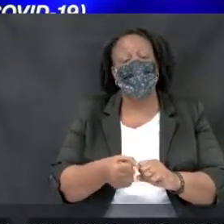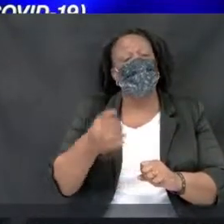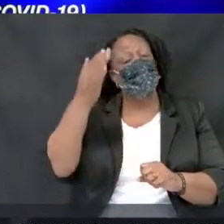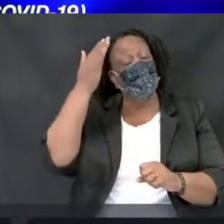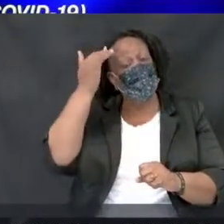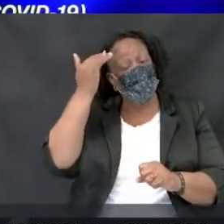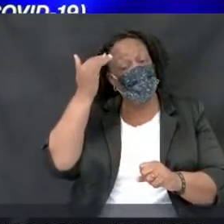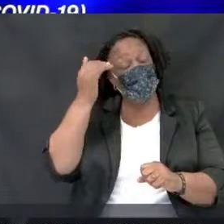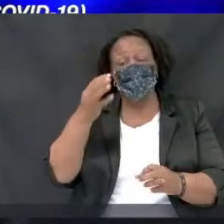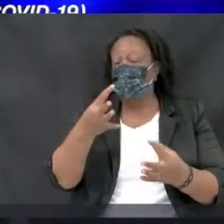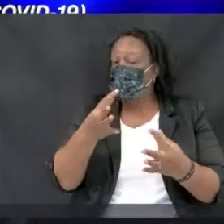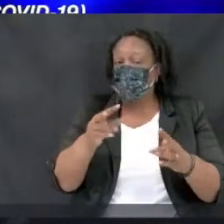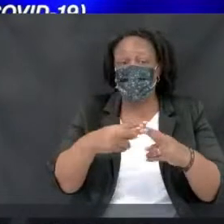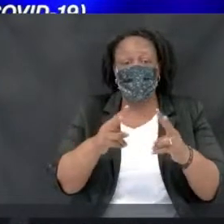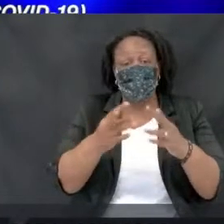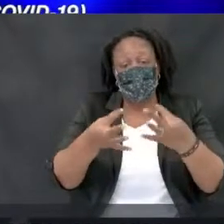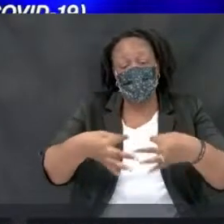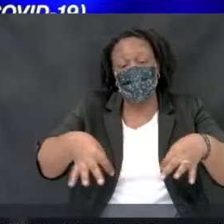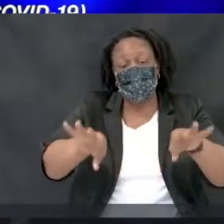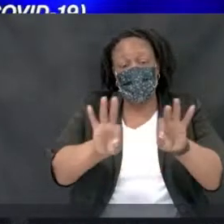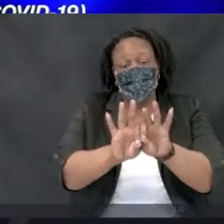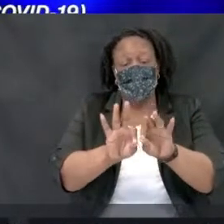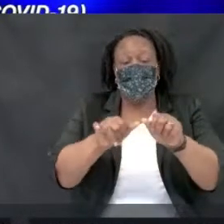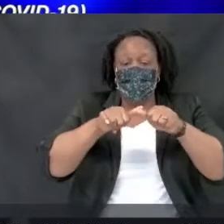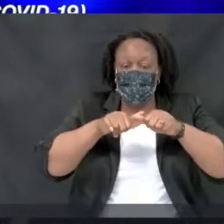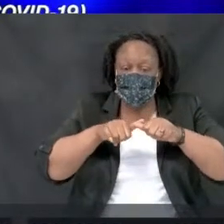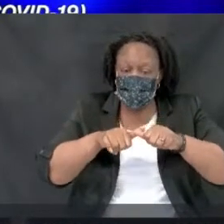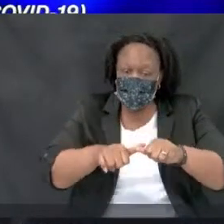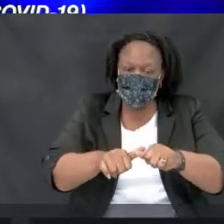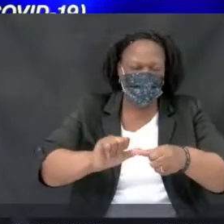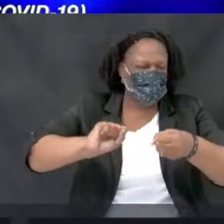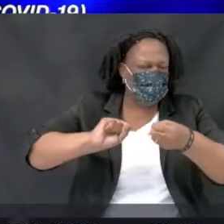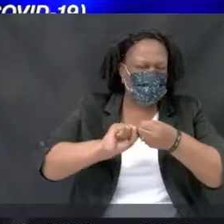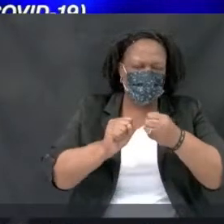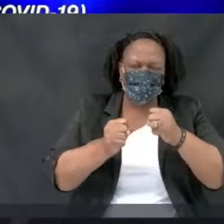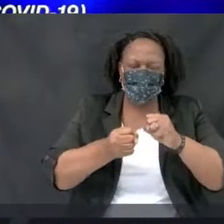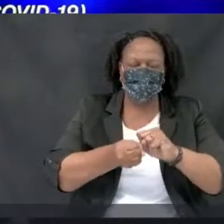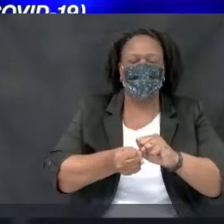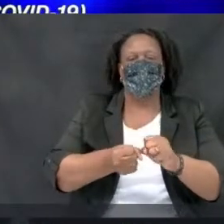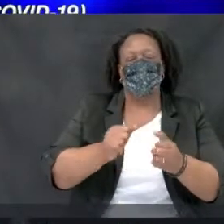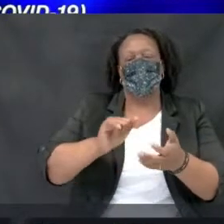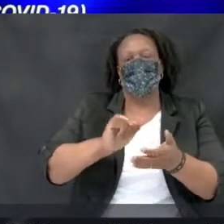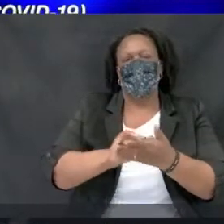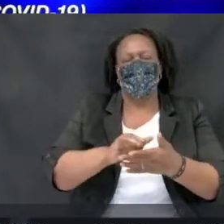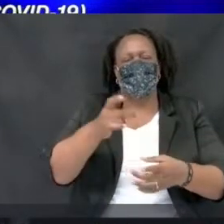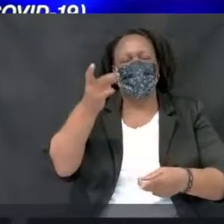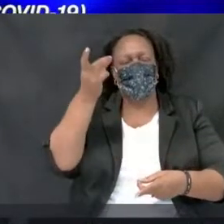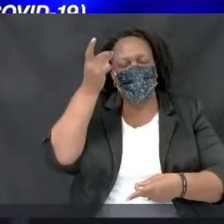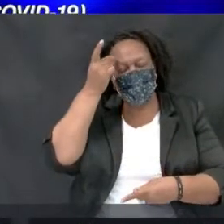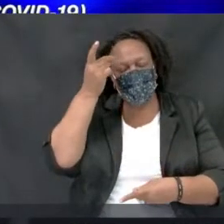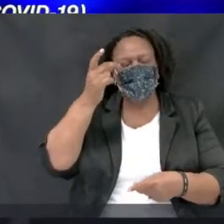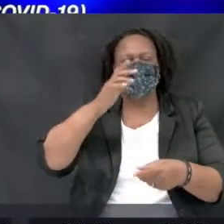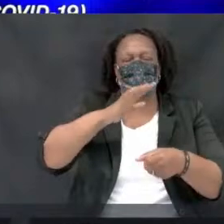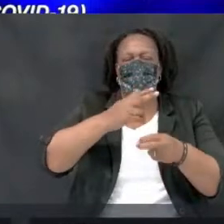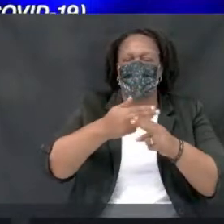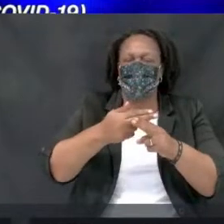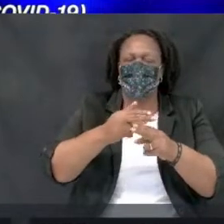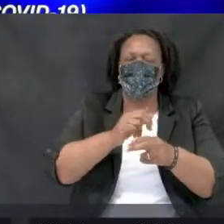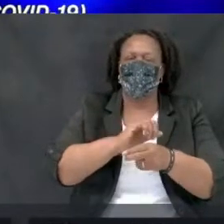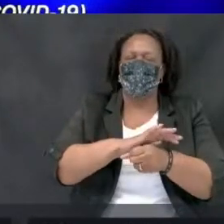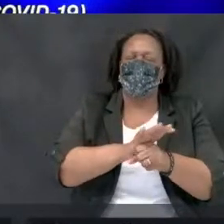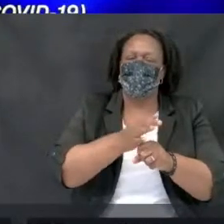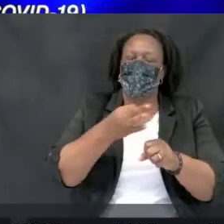it is important that we continue the fight against this dreadful